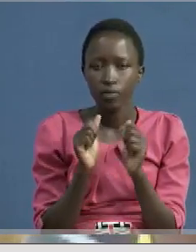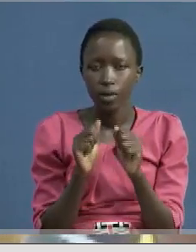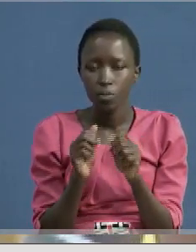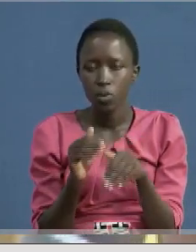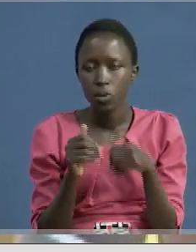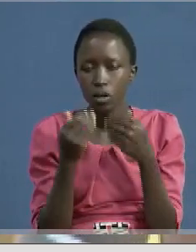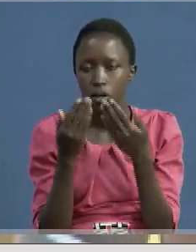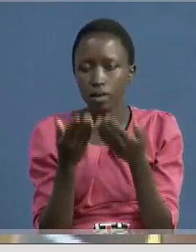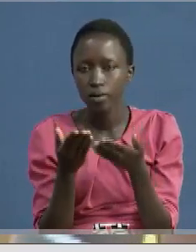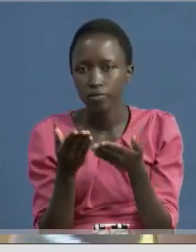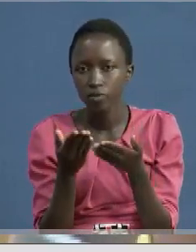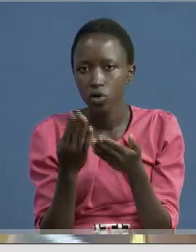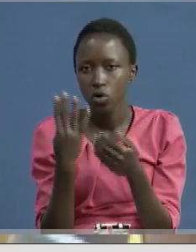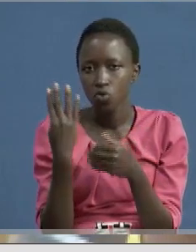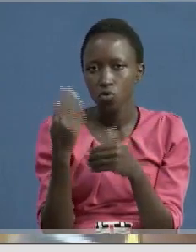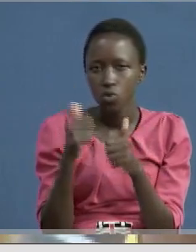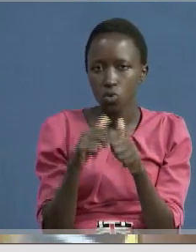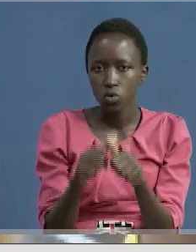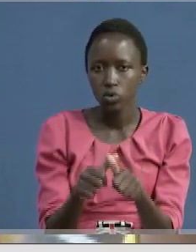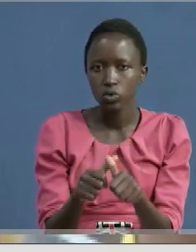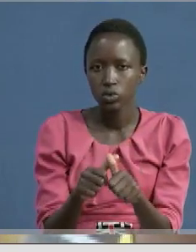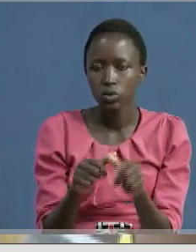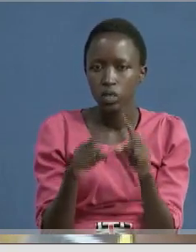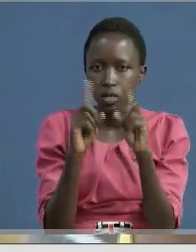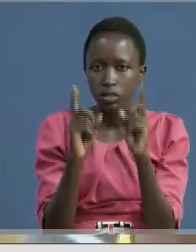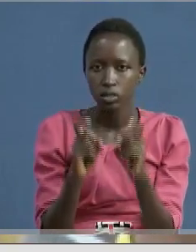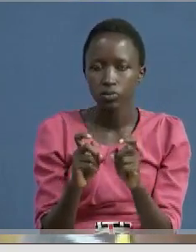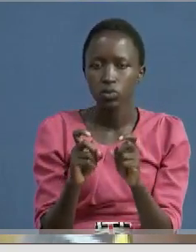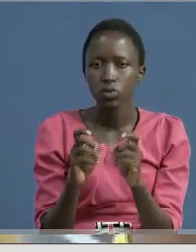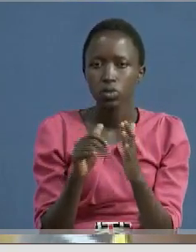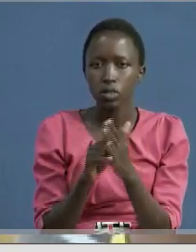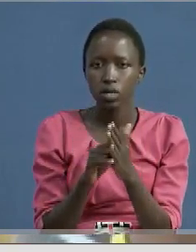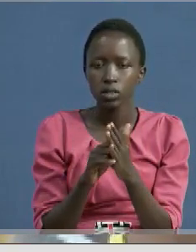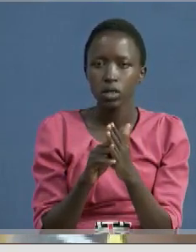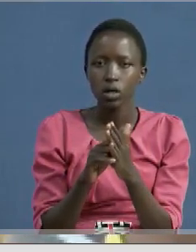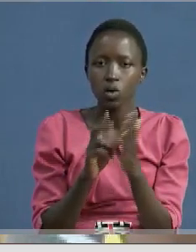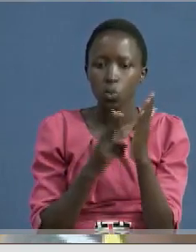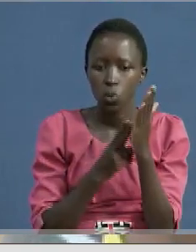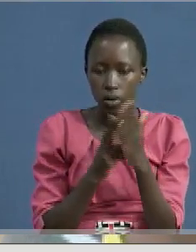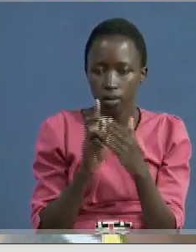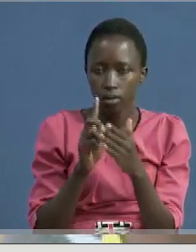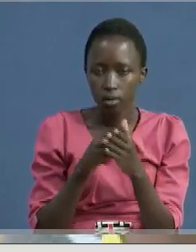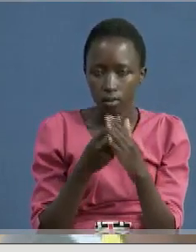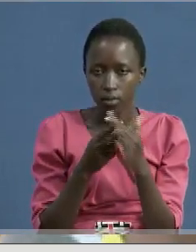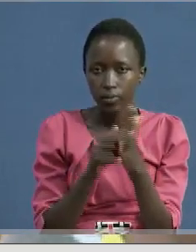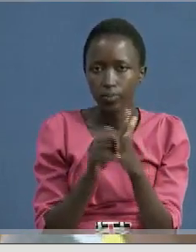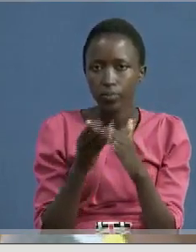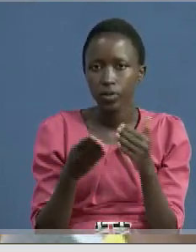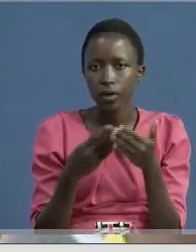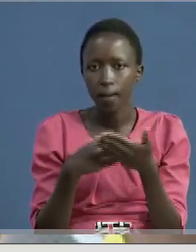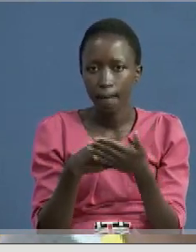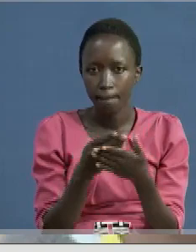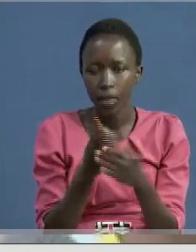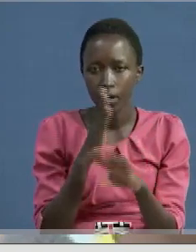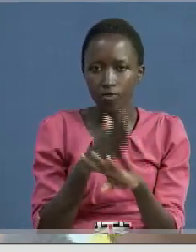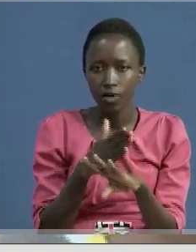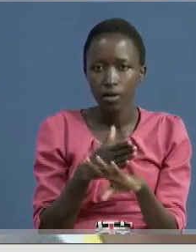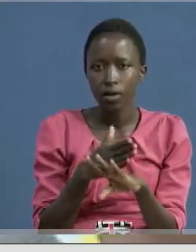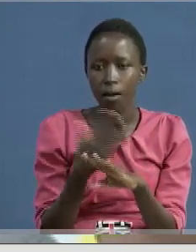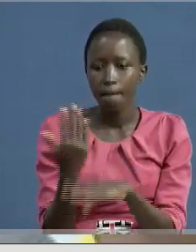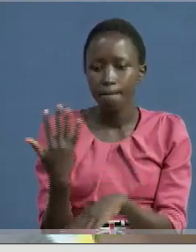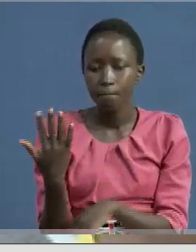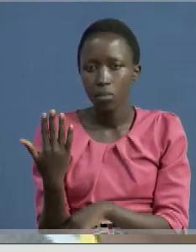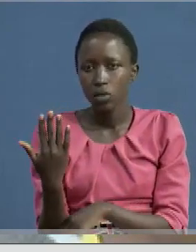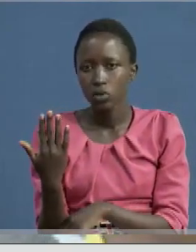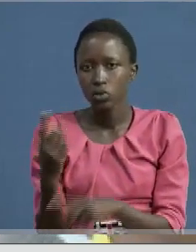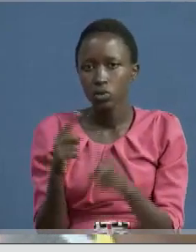deliver four continuous examinations that are credible, then this craze of buying fake papers or